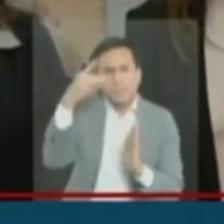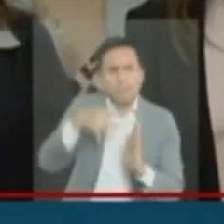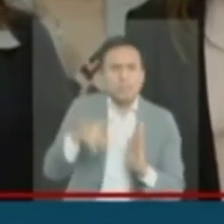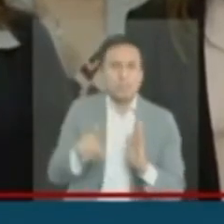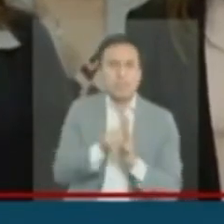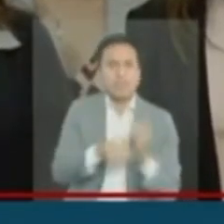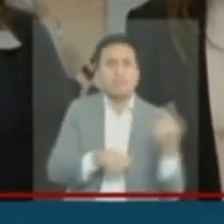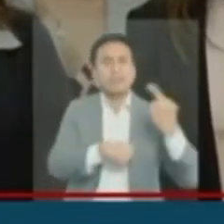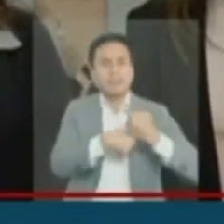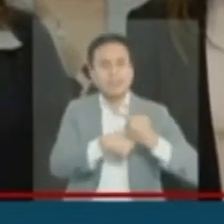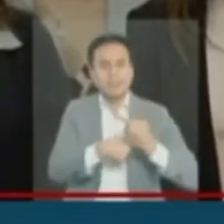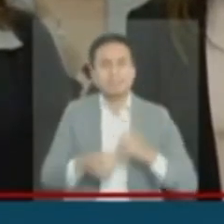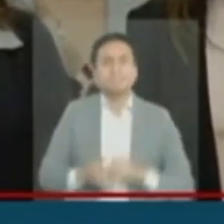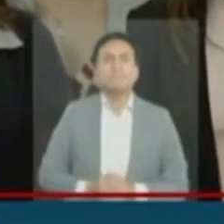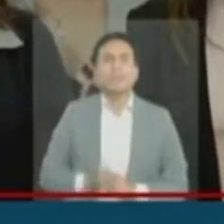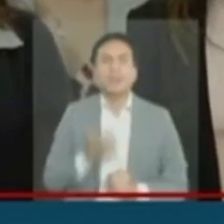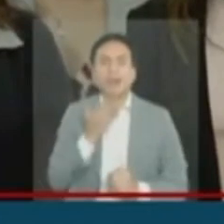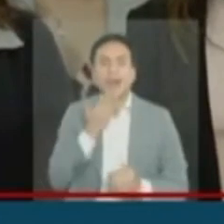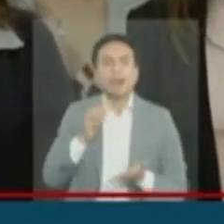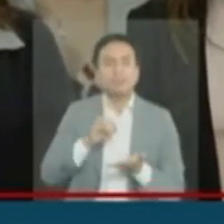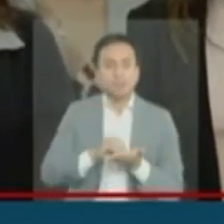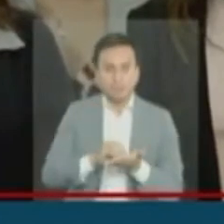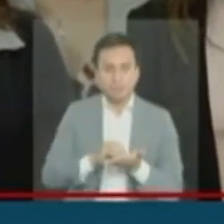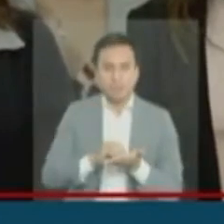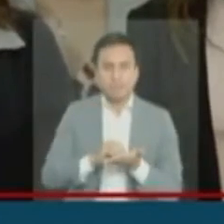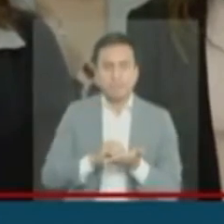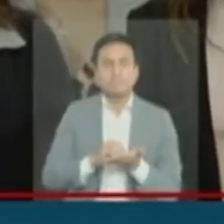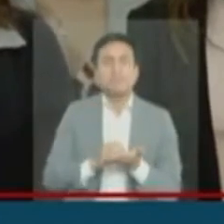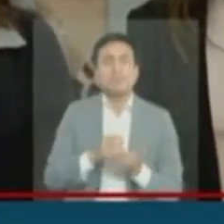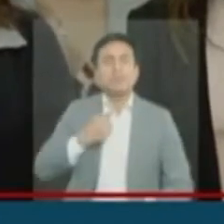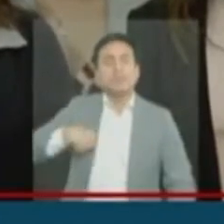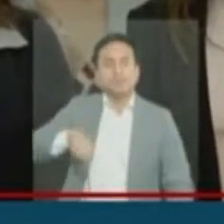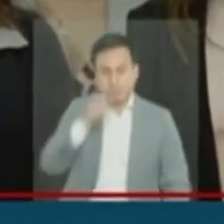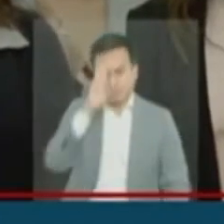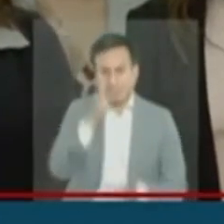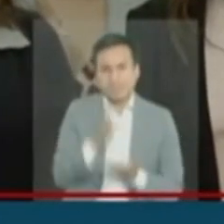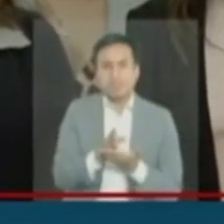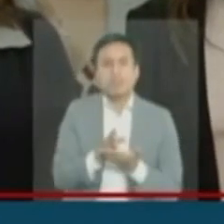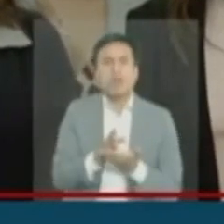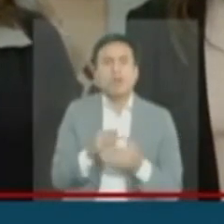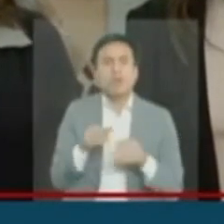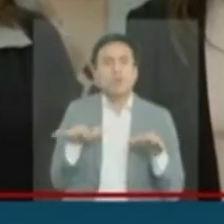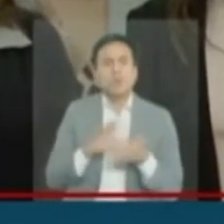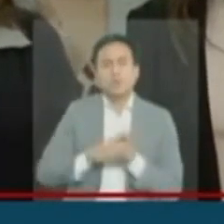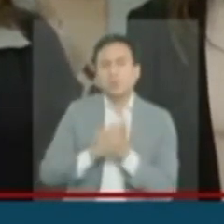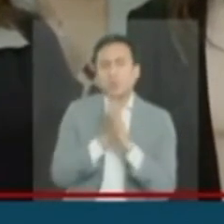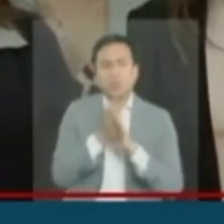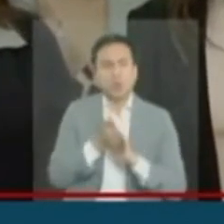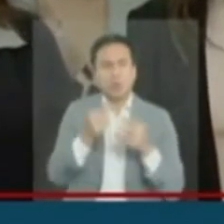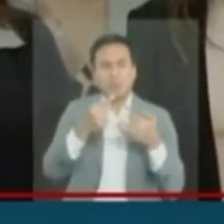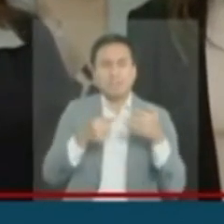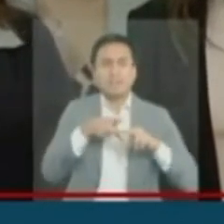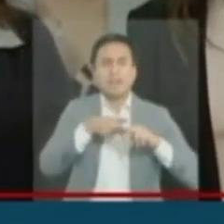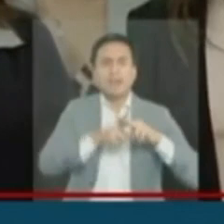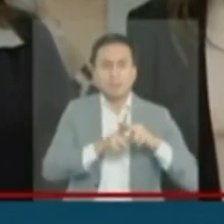that had been in place and in force in this territory since last October at the request of former President Sebastián